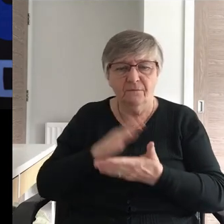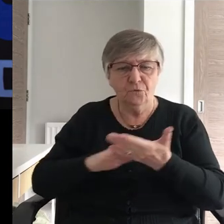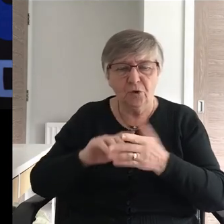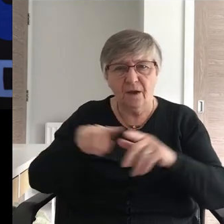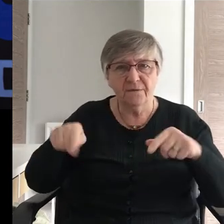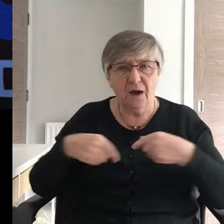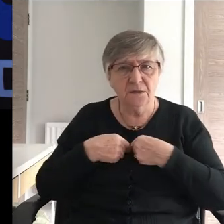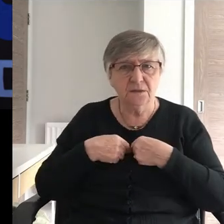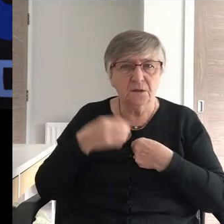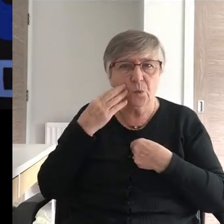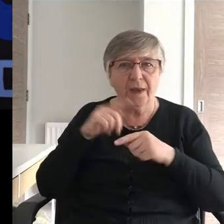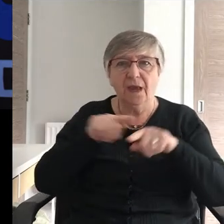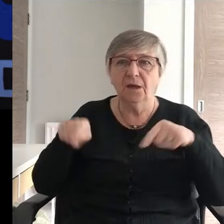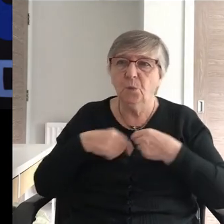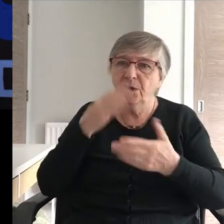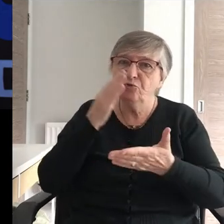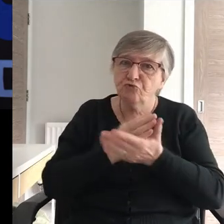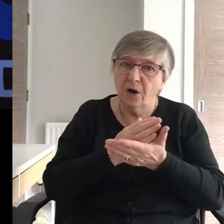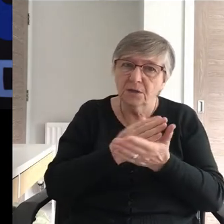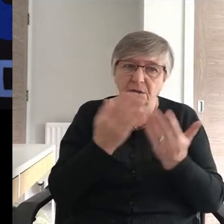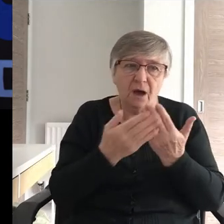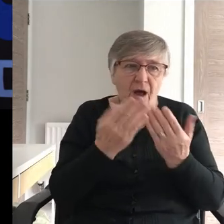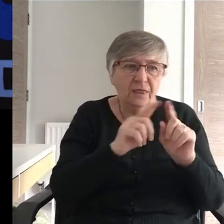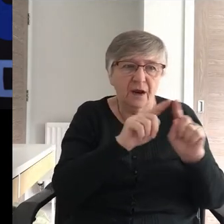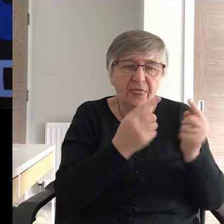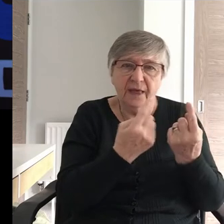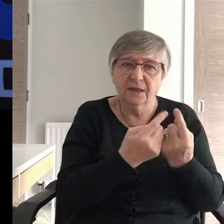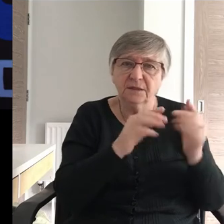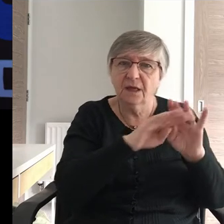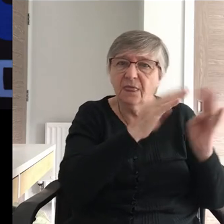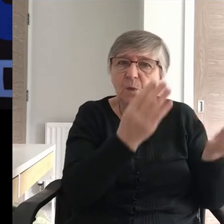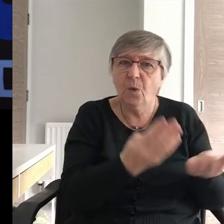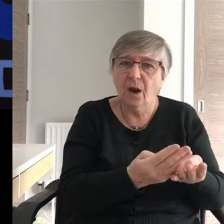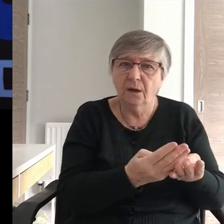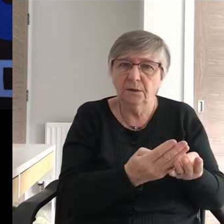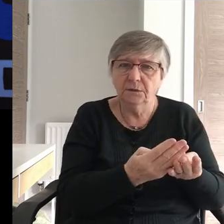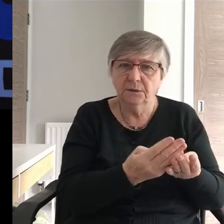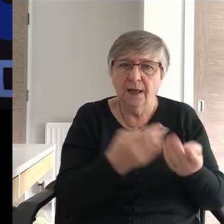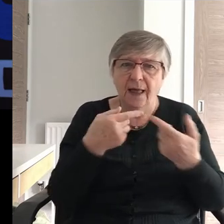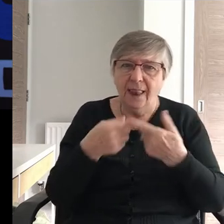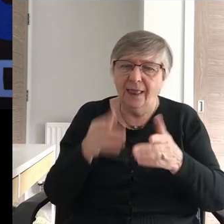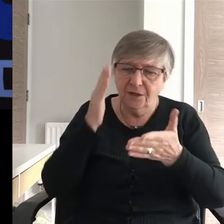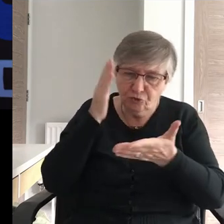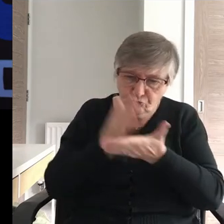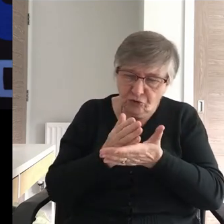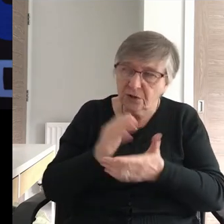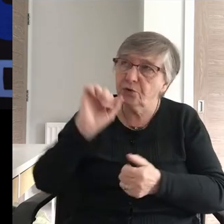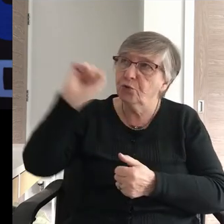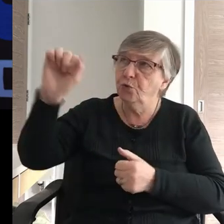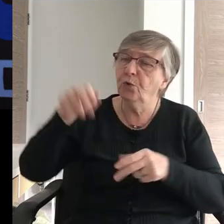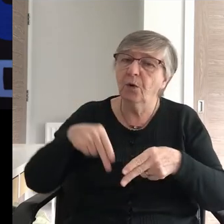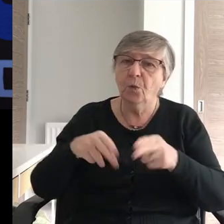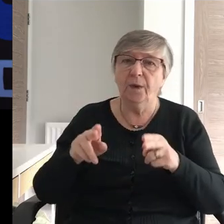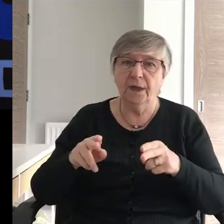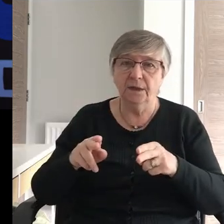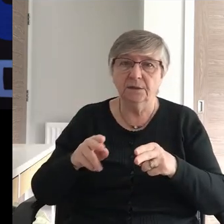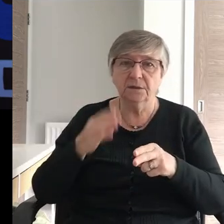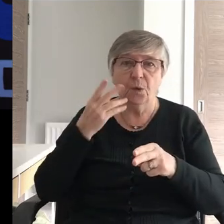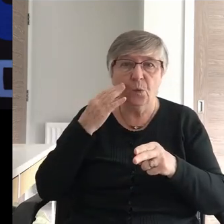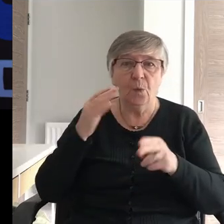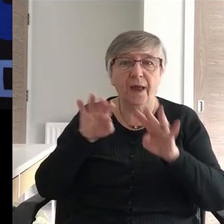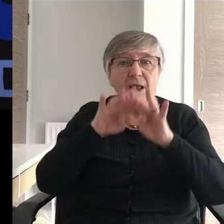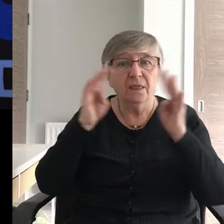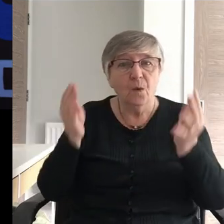Forgive us for putting our trust in the things of the world, and let us put our trust in your ways. When the